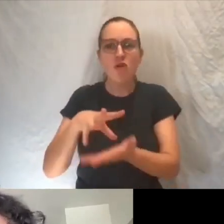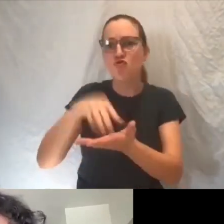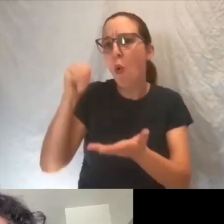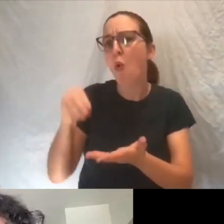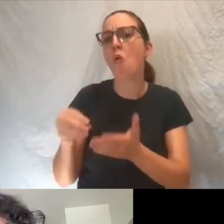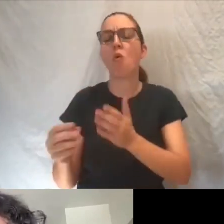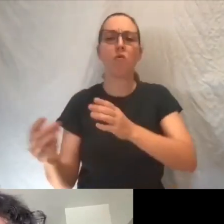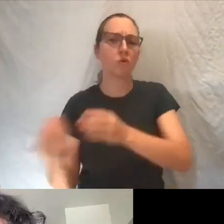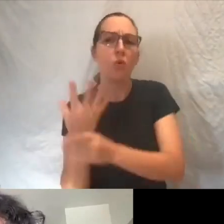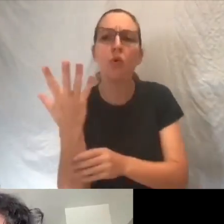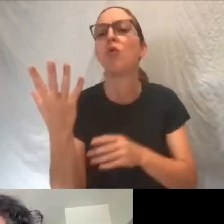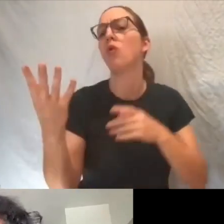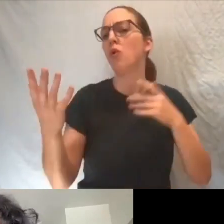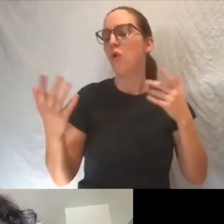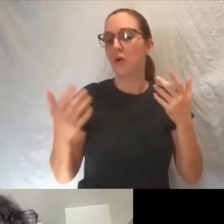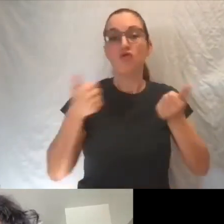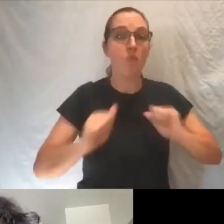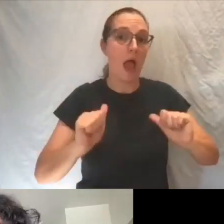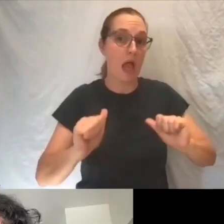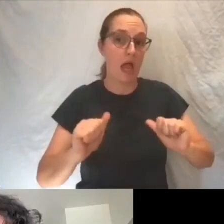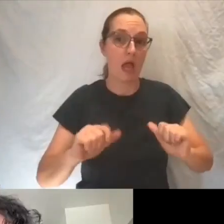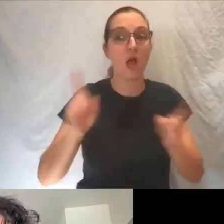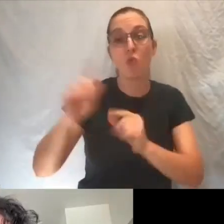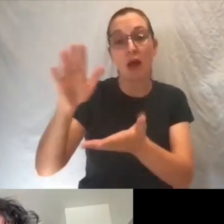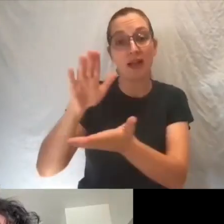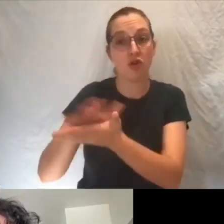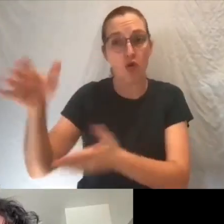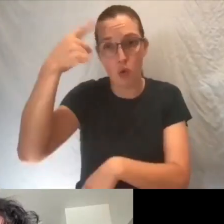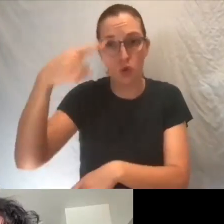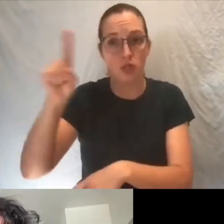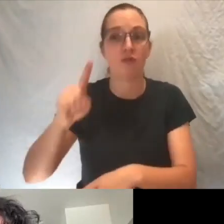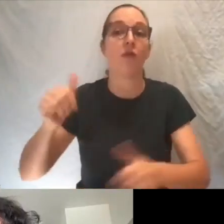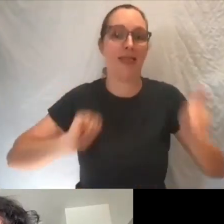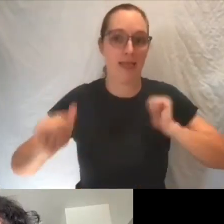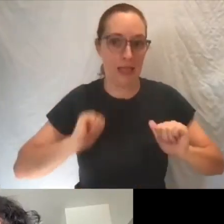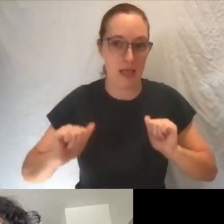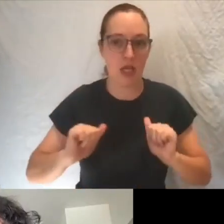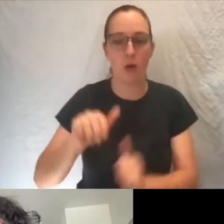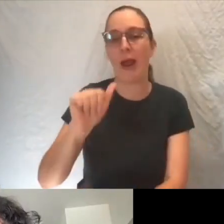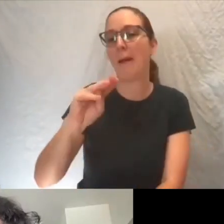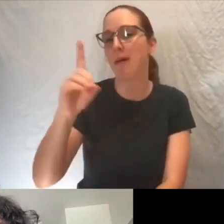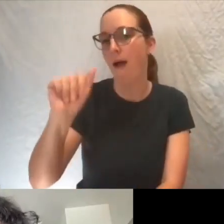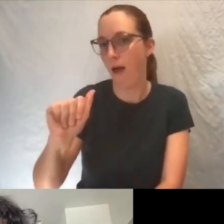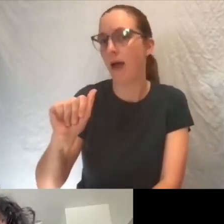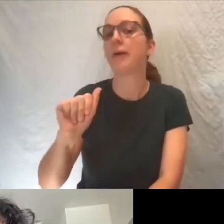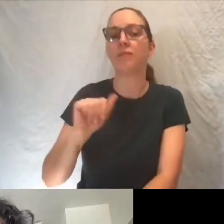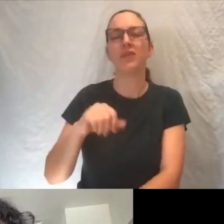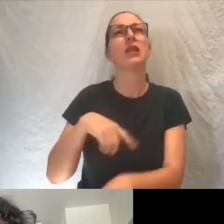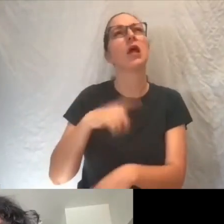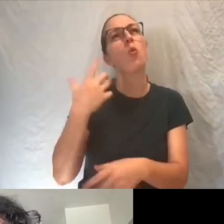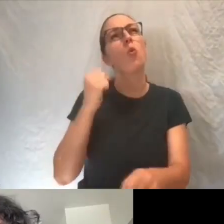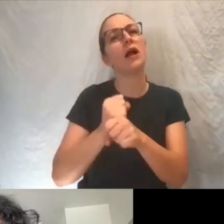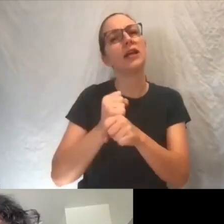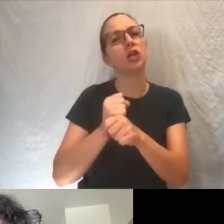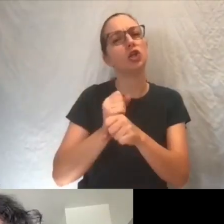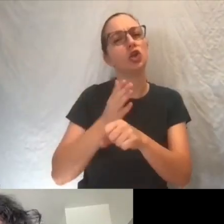try. And I ended up going to college for performing arts. And then just about a year after graduating